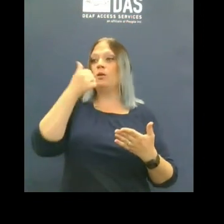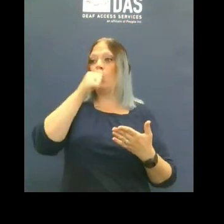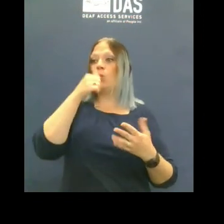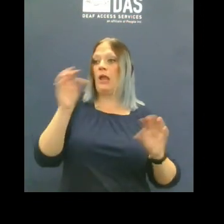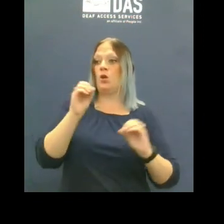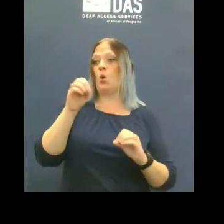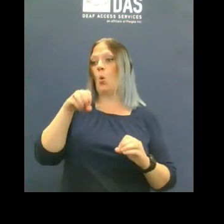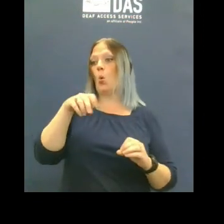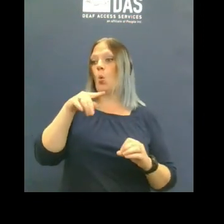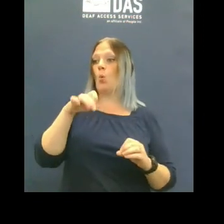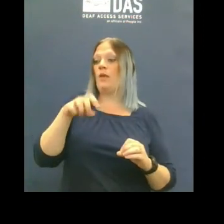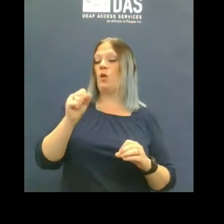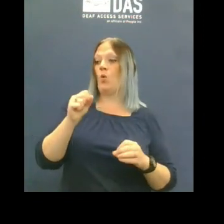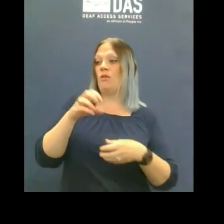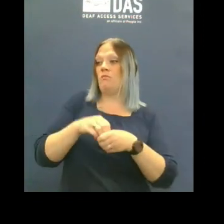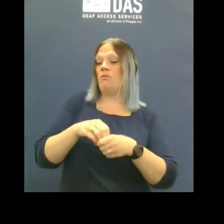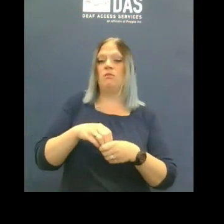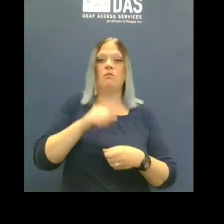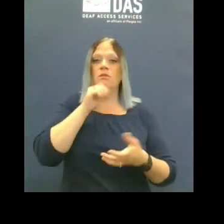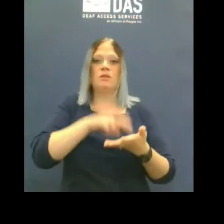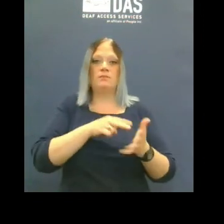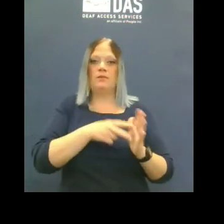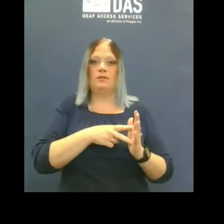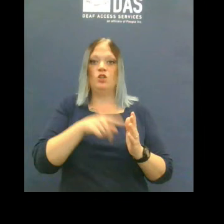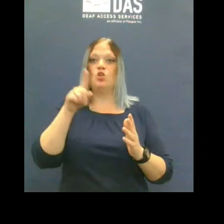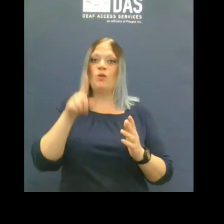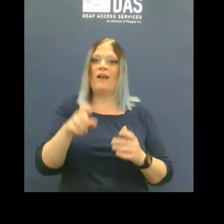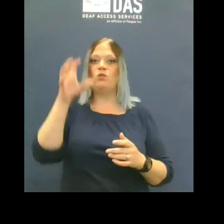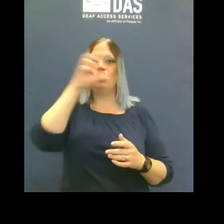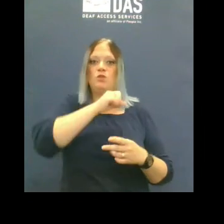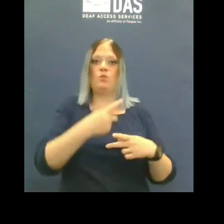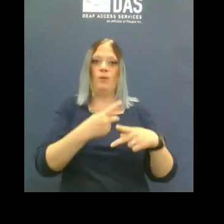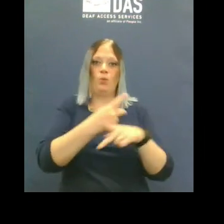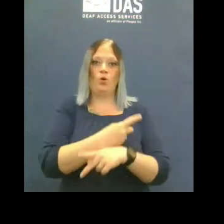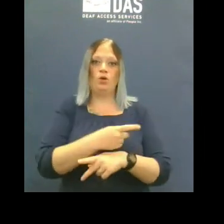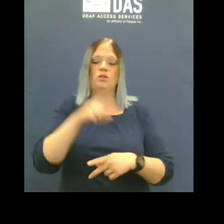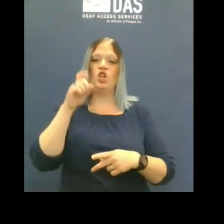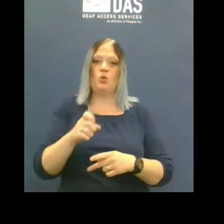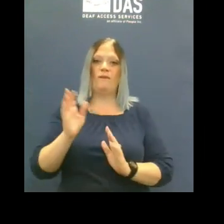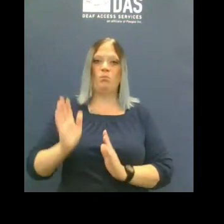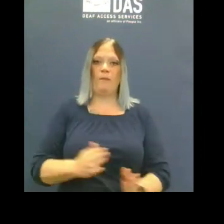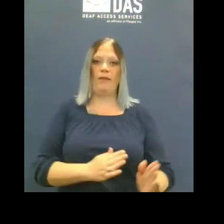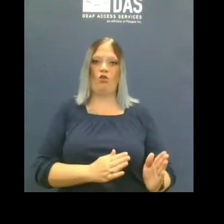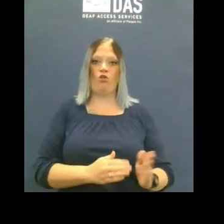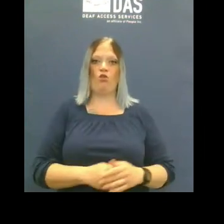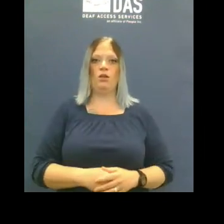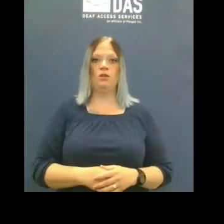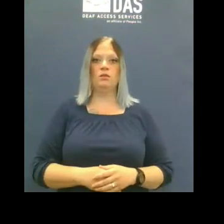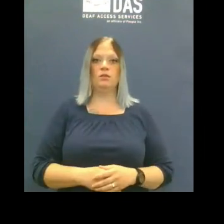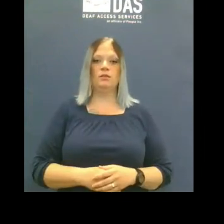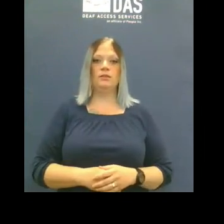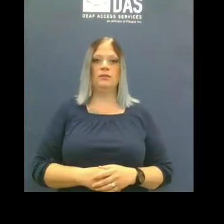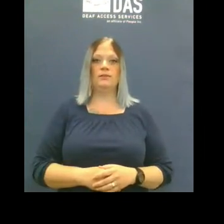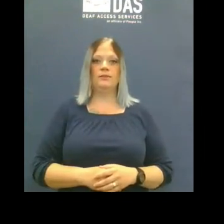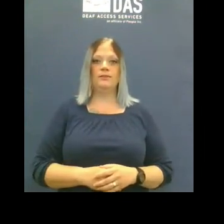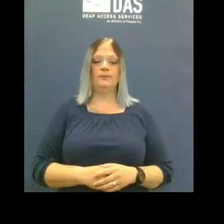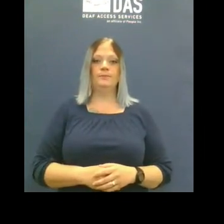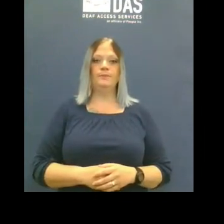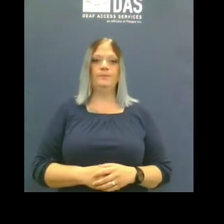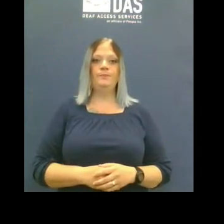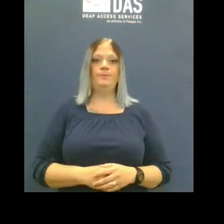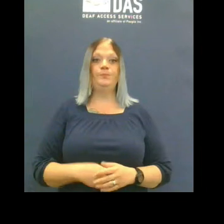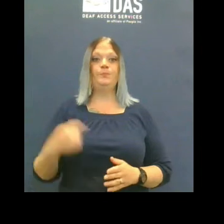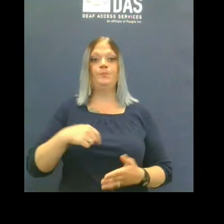in it doesn't mean that there's not going to be any opioids. I think you have to assume the worst and have to be prepared. So what we